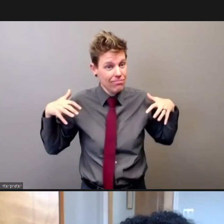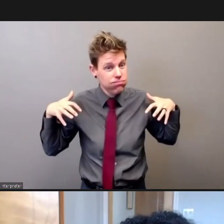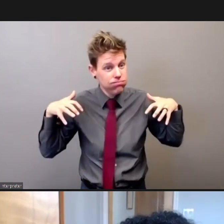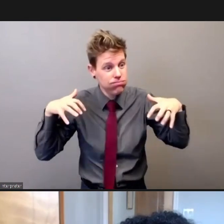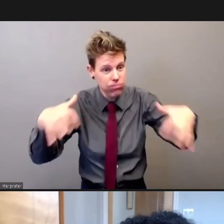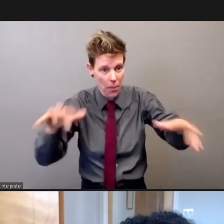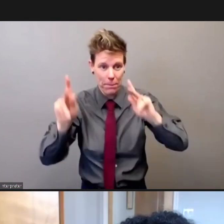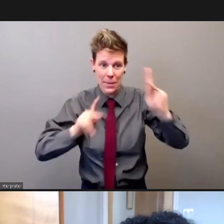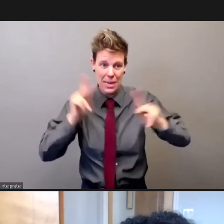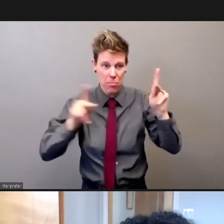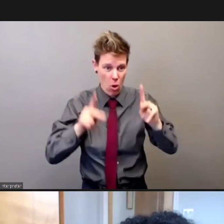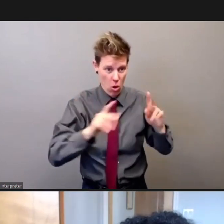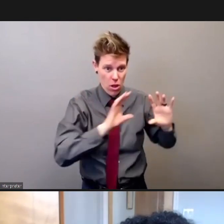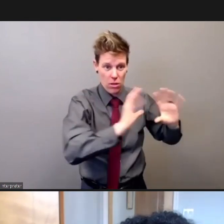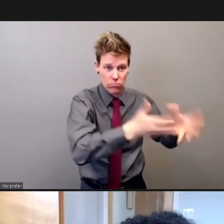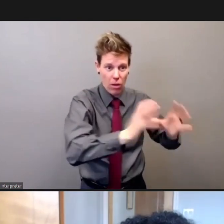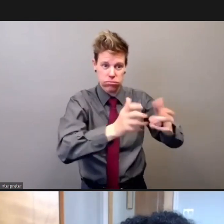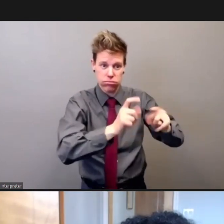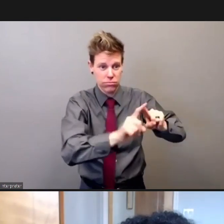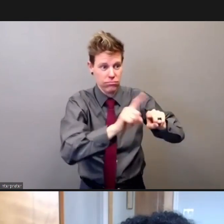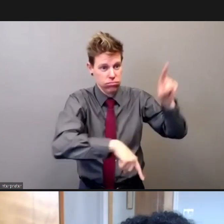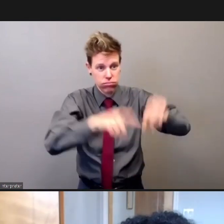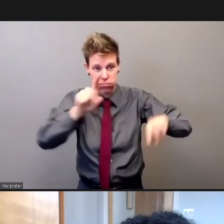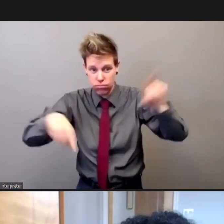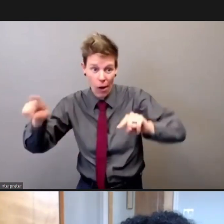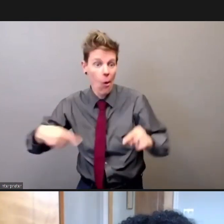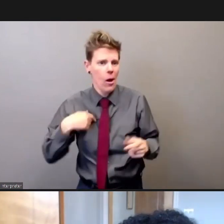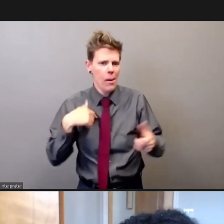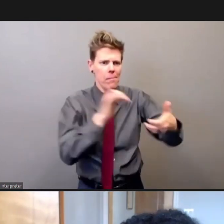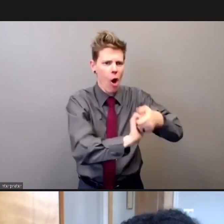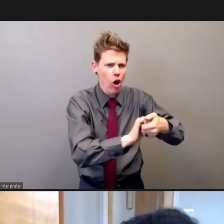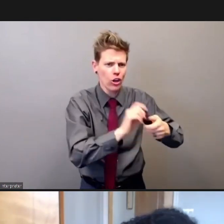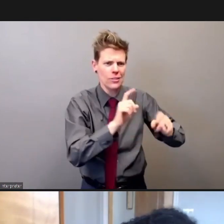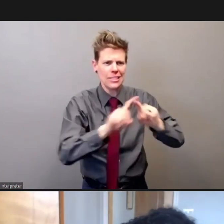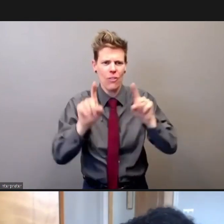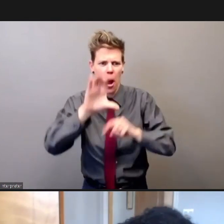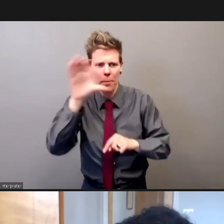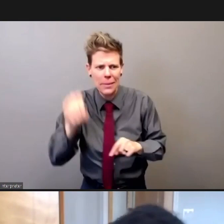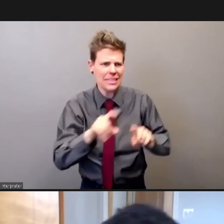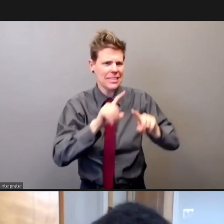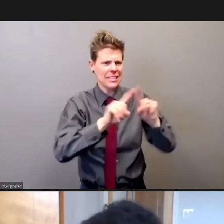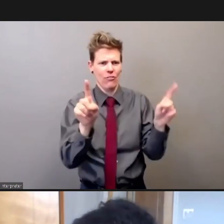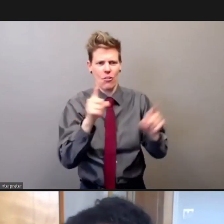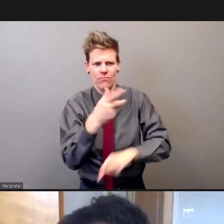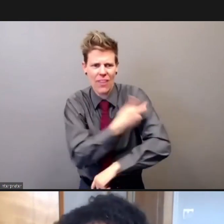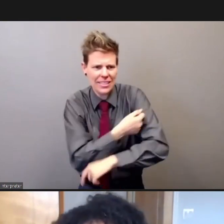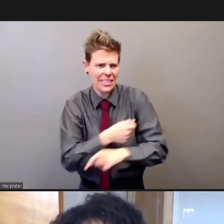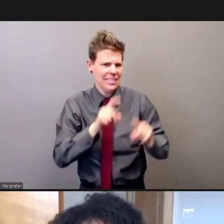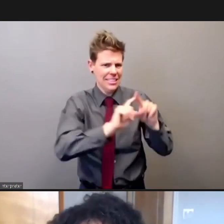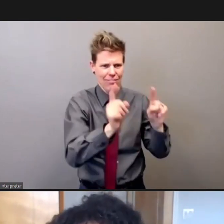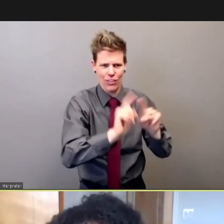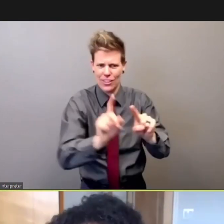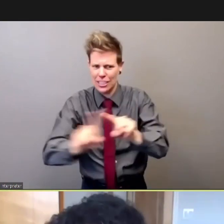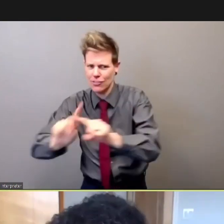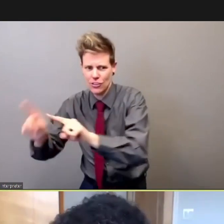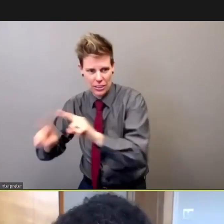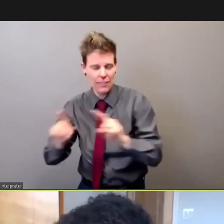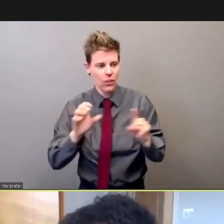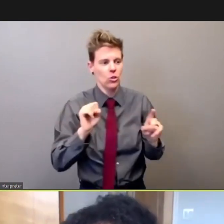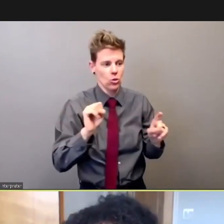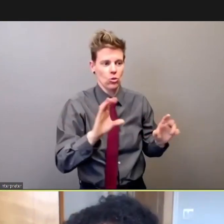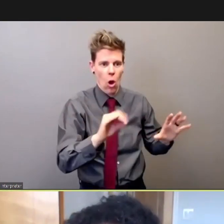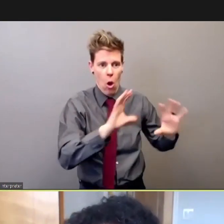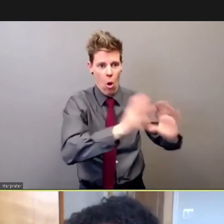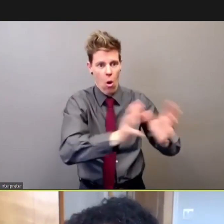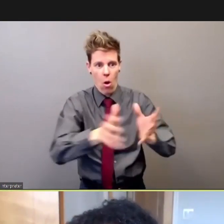when you include all those partners and all those vaccine doses that are coming. Dr. Collins, what did I miss? You hit it just